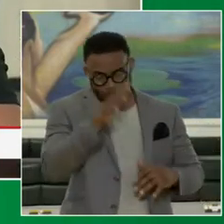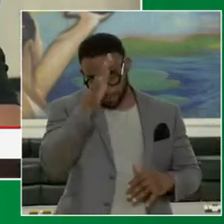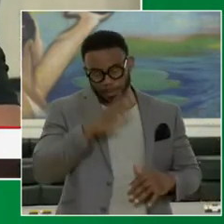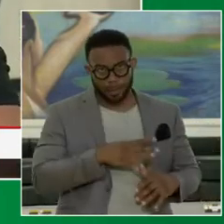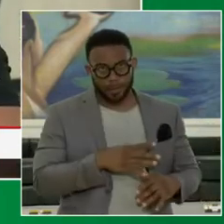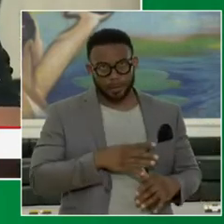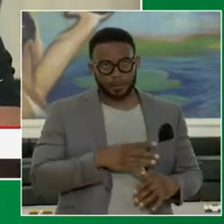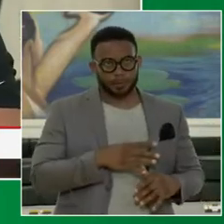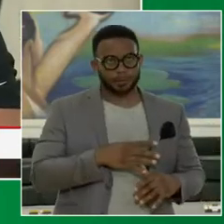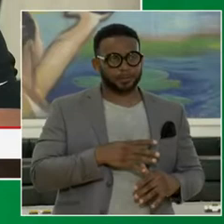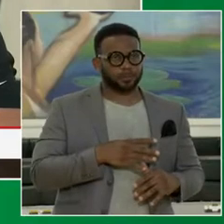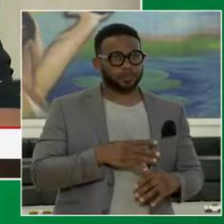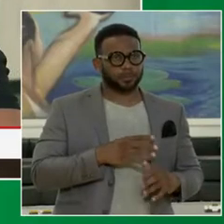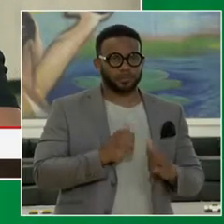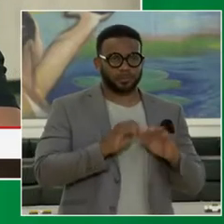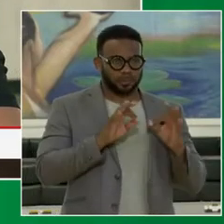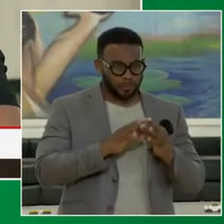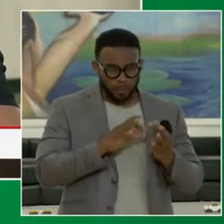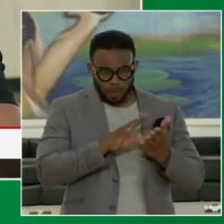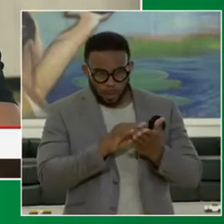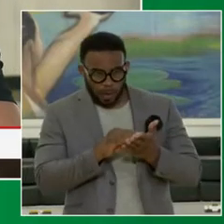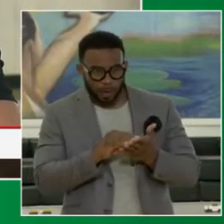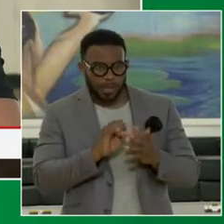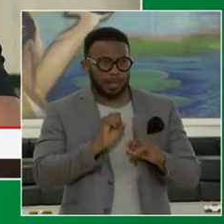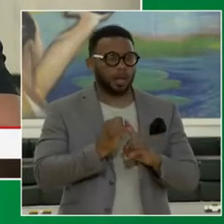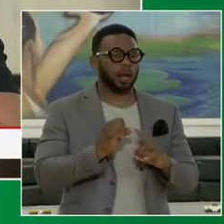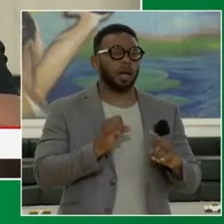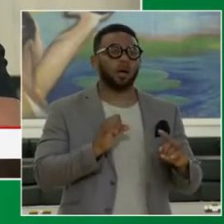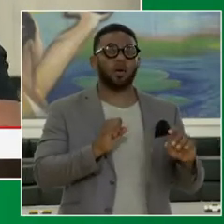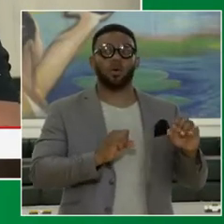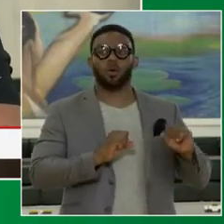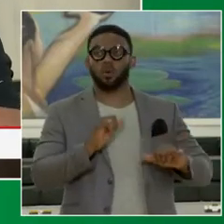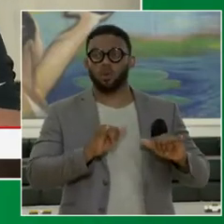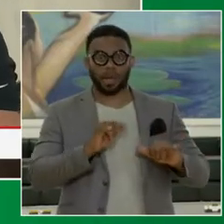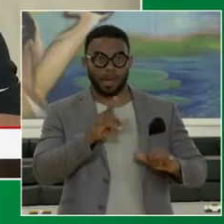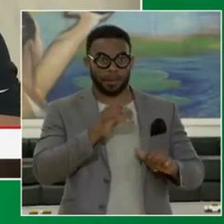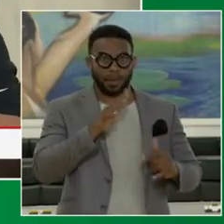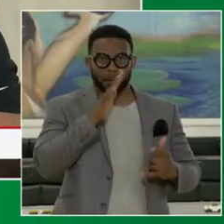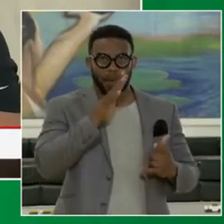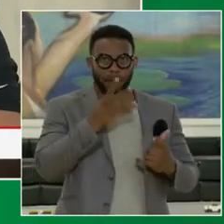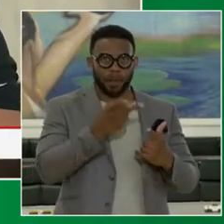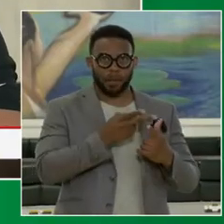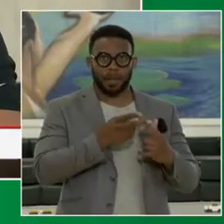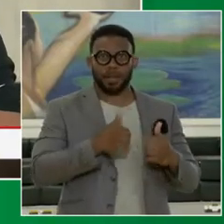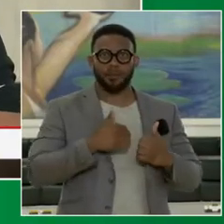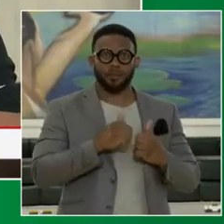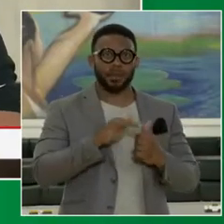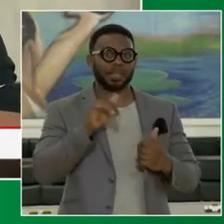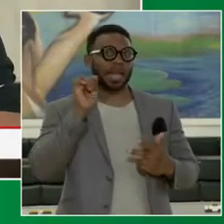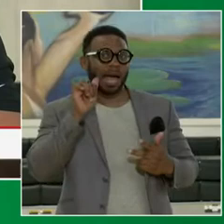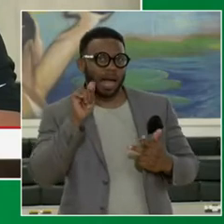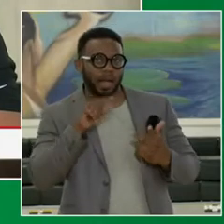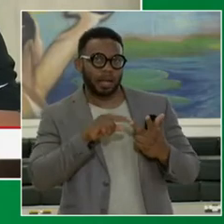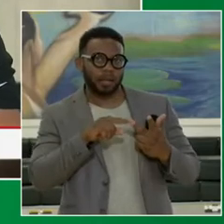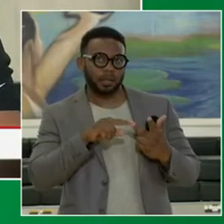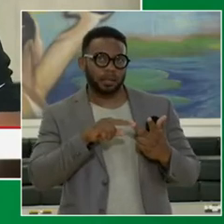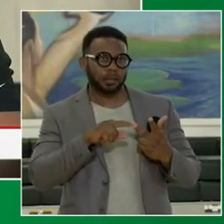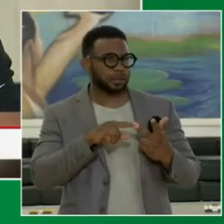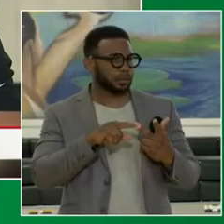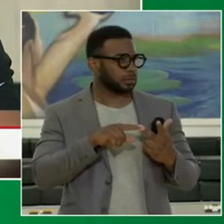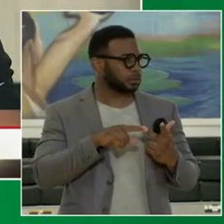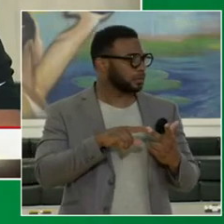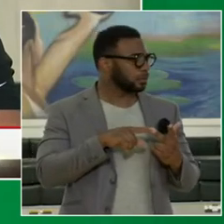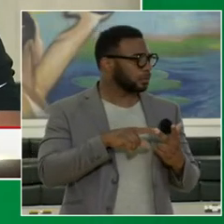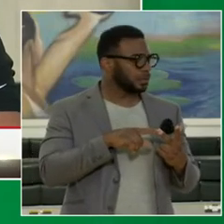Dell's folks got together with the family and all that, we found out the situation. Him and his mom were living with his aunt. They had 3